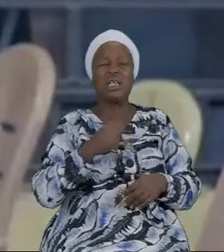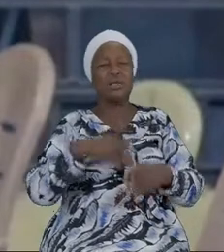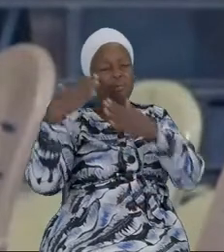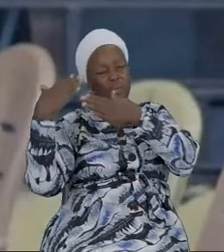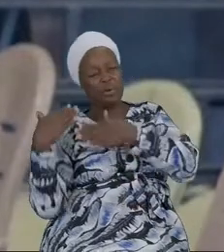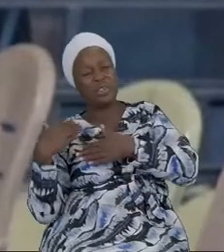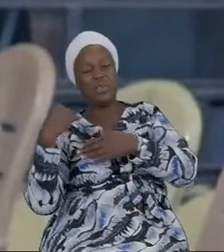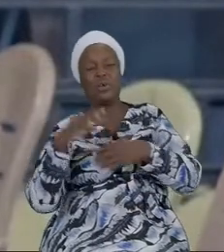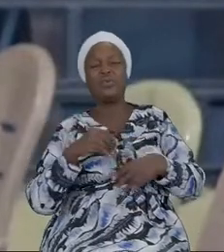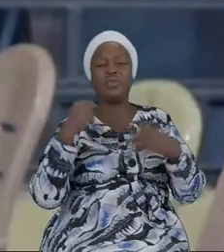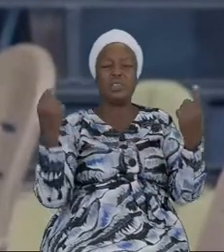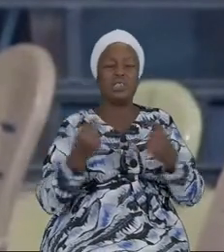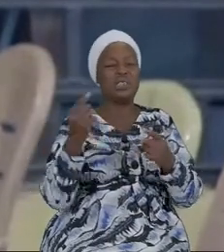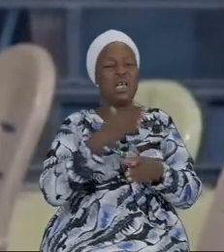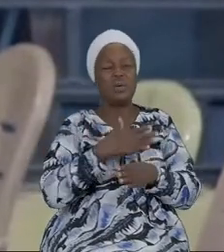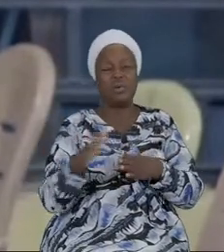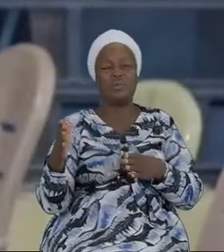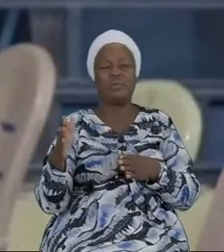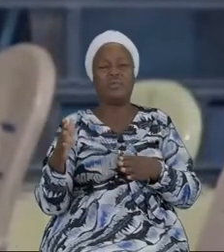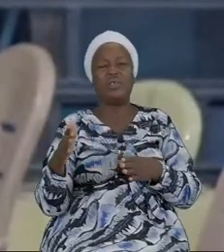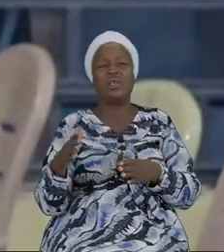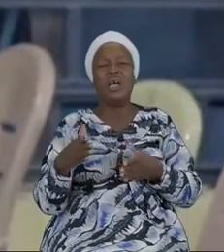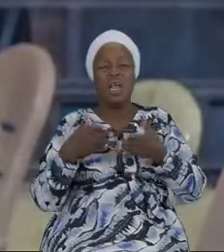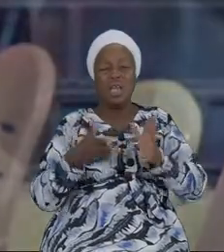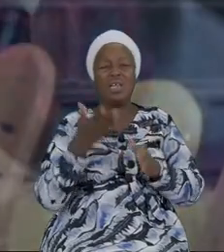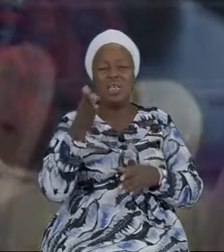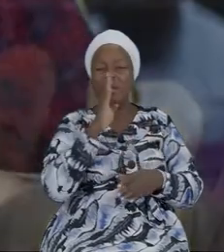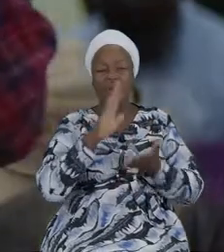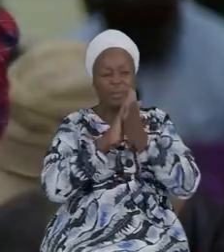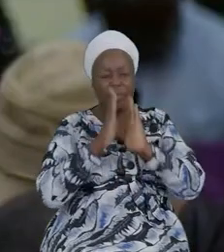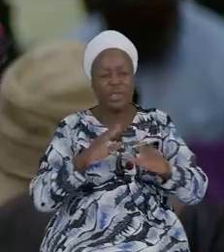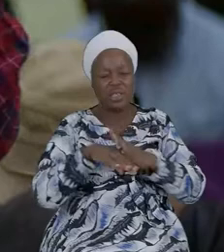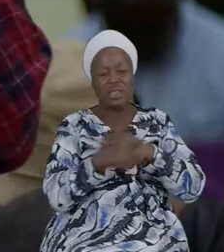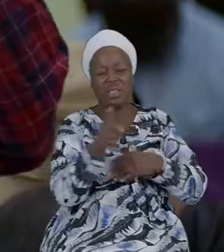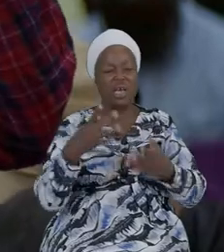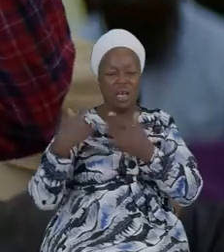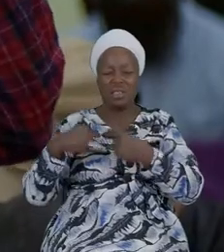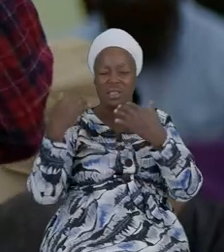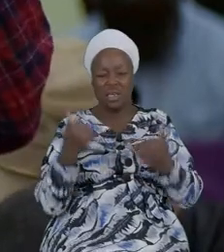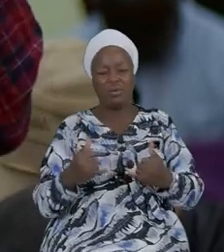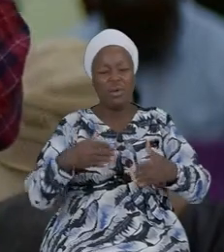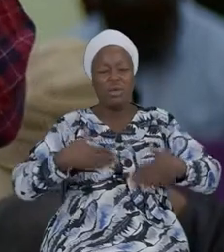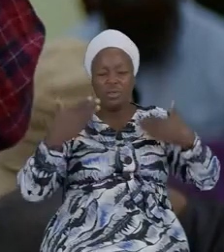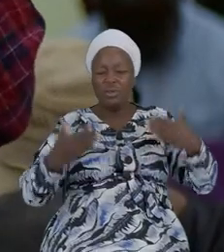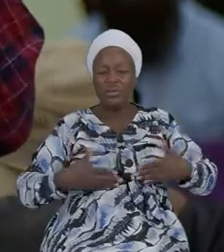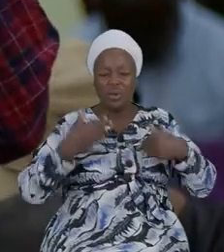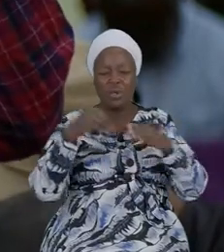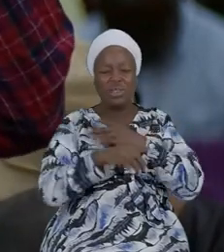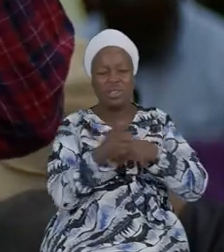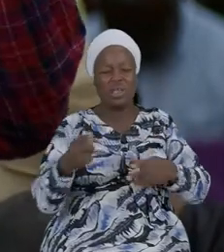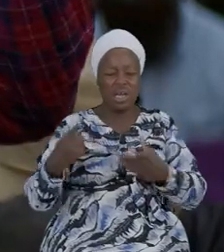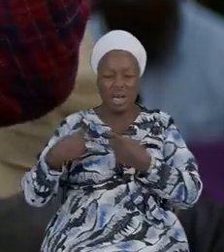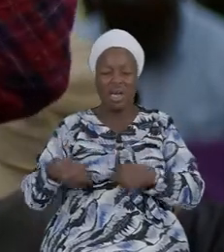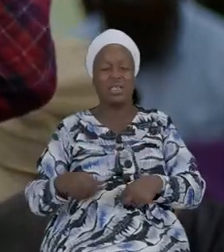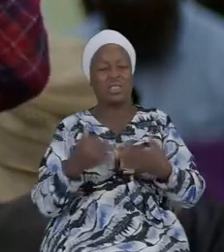burden of their sins away. Let there be peace in their hearts now, joy in their hearts